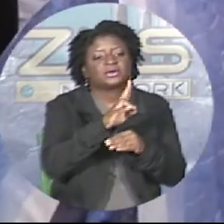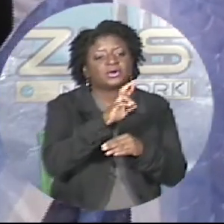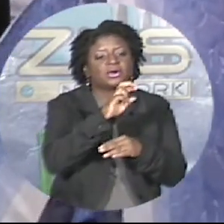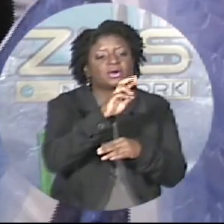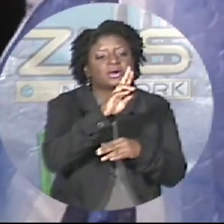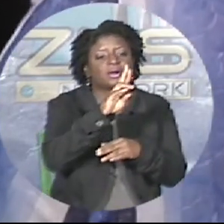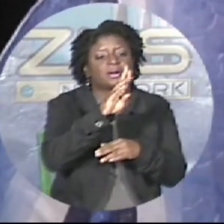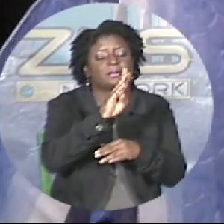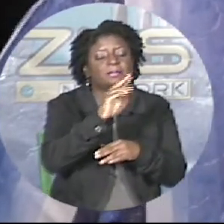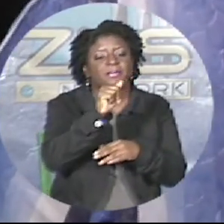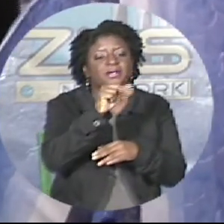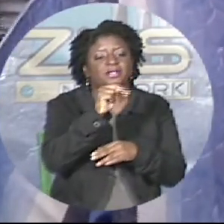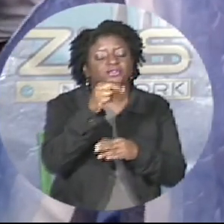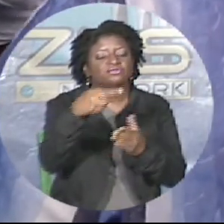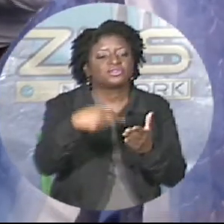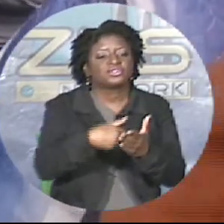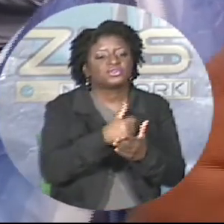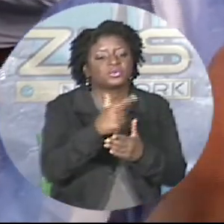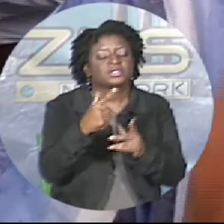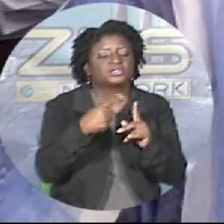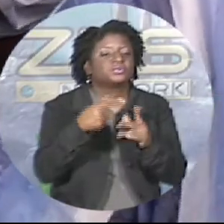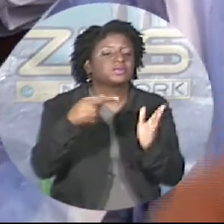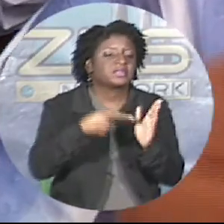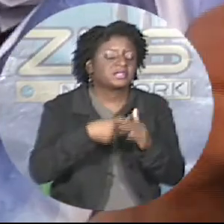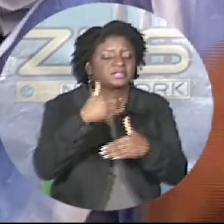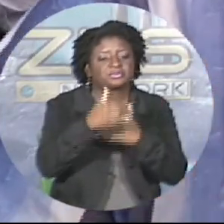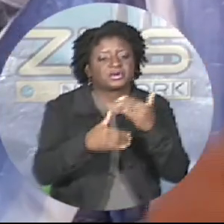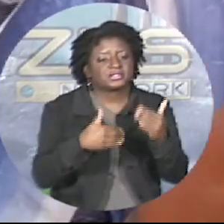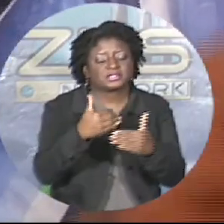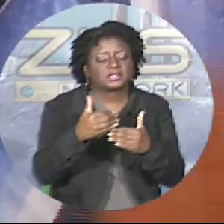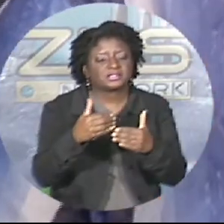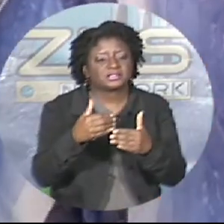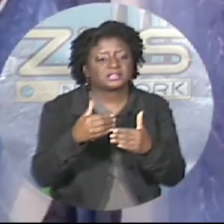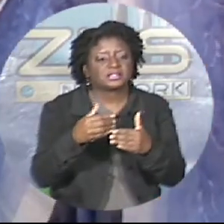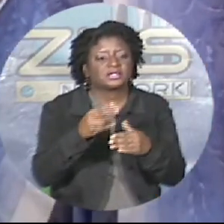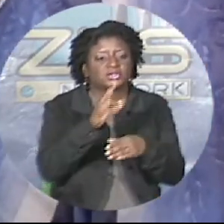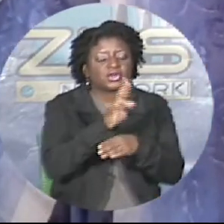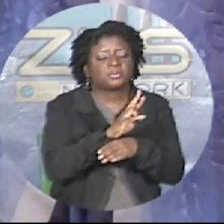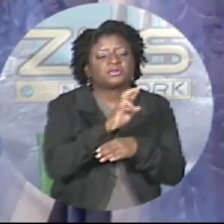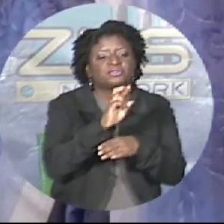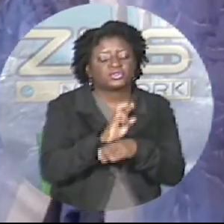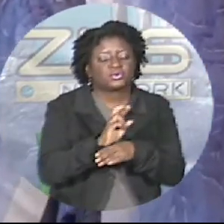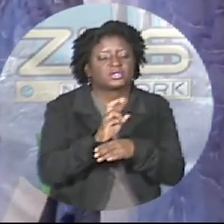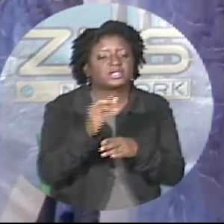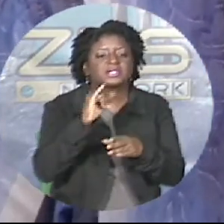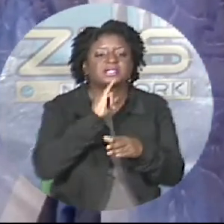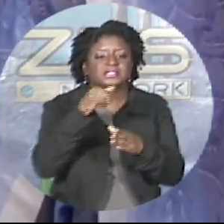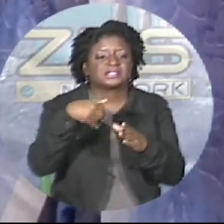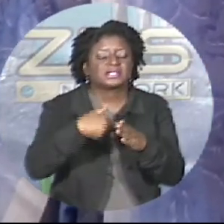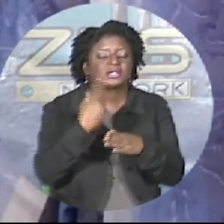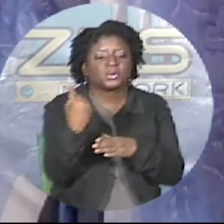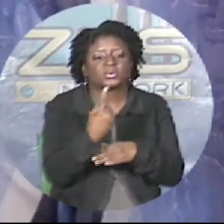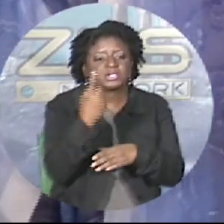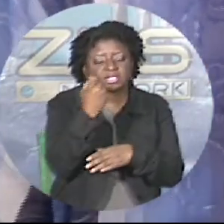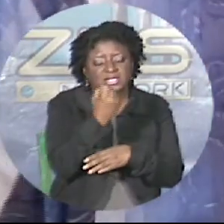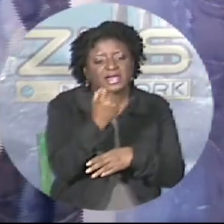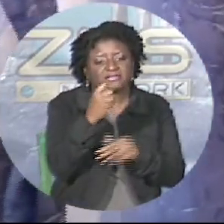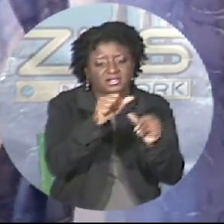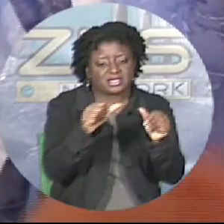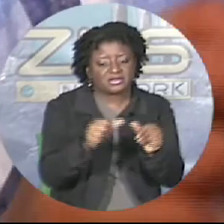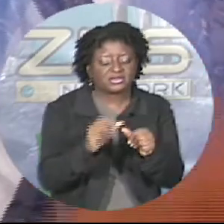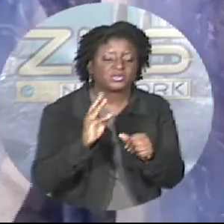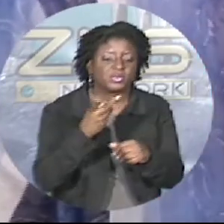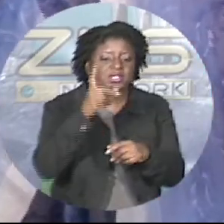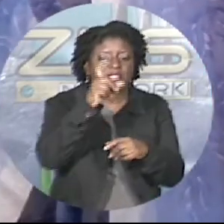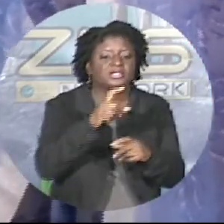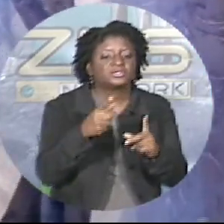think, 11 areas, it meant that we had to create new entities, whole new bodies of people, and led